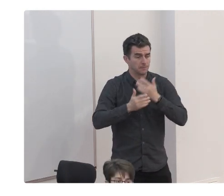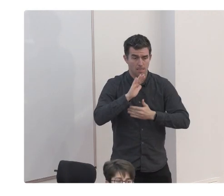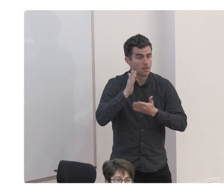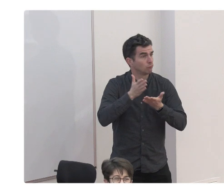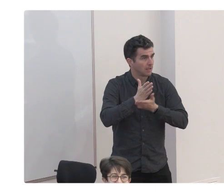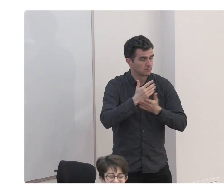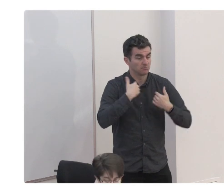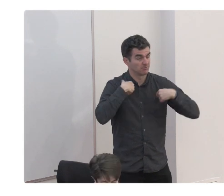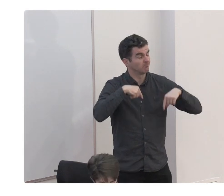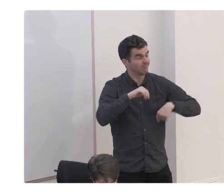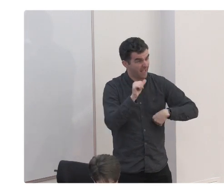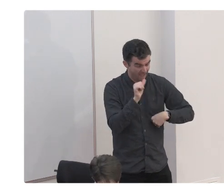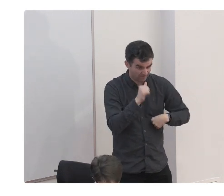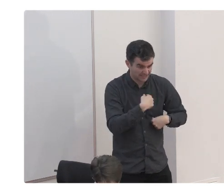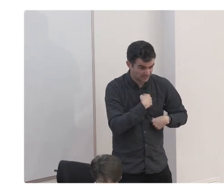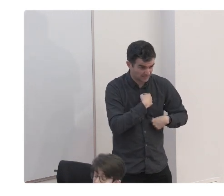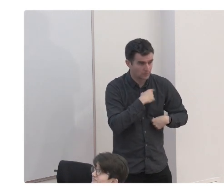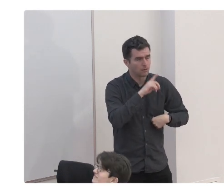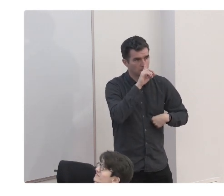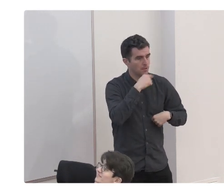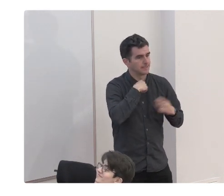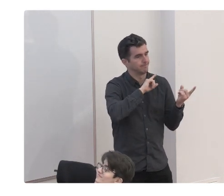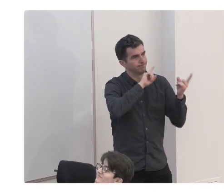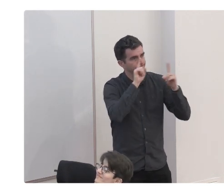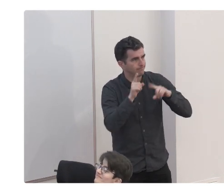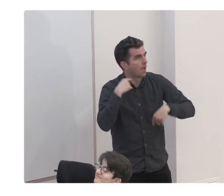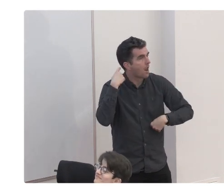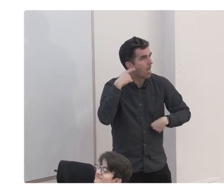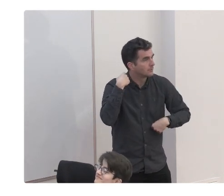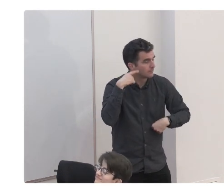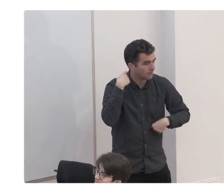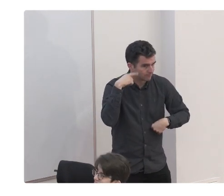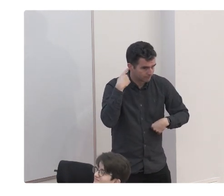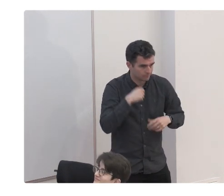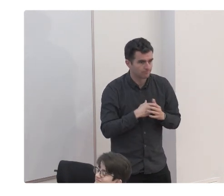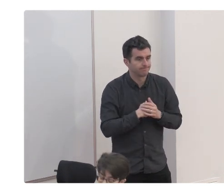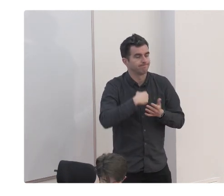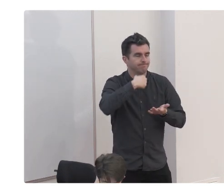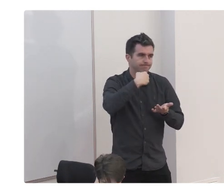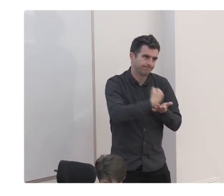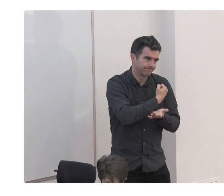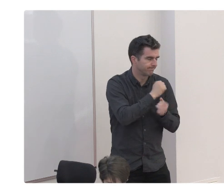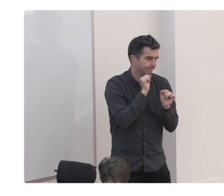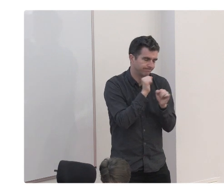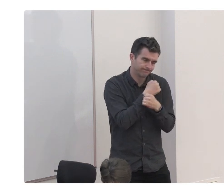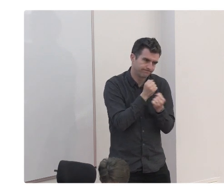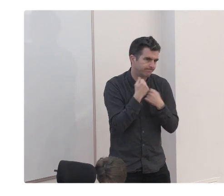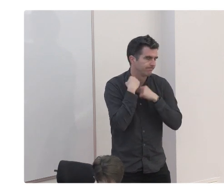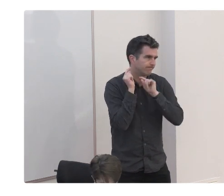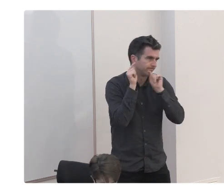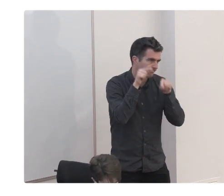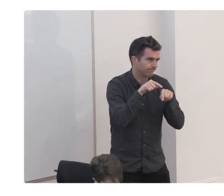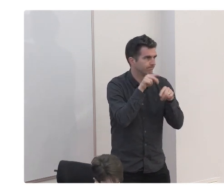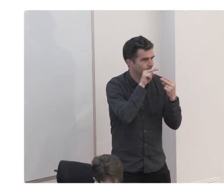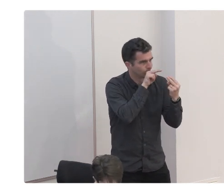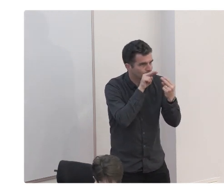all and to meet you all in person, and I had to join you online. So it's a pleasure for me to stand before you and speak with